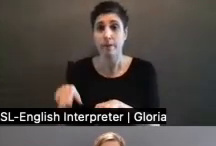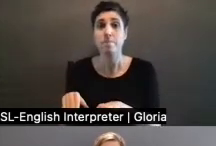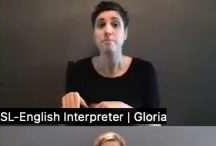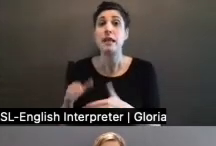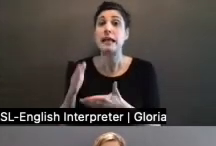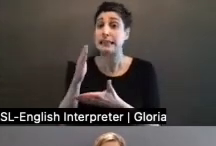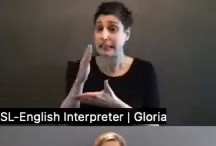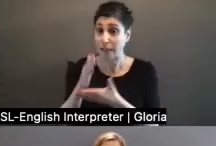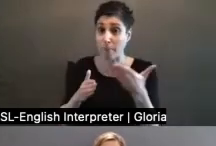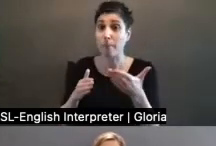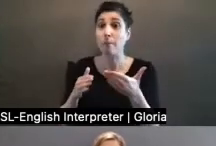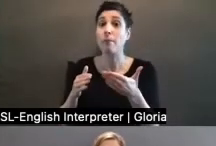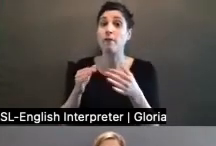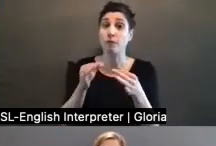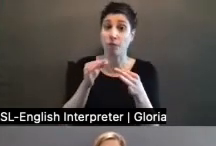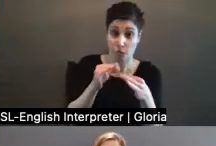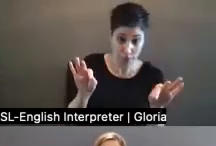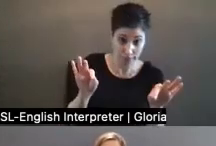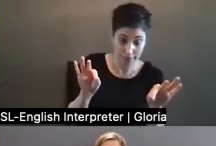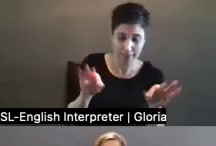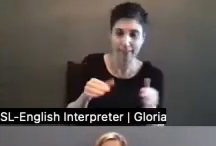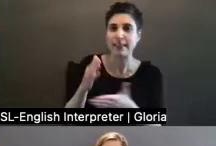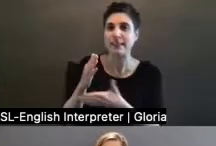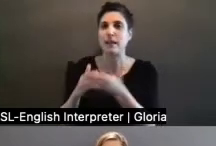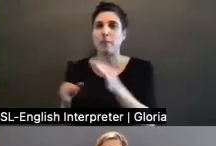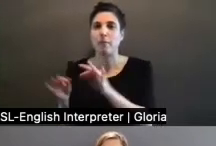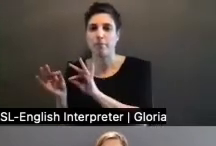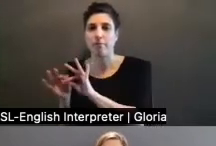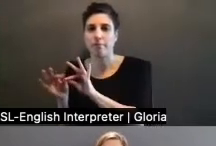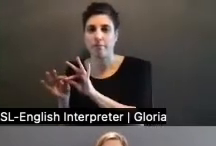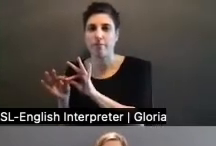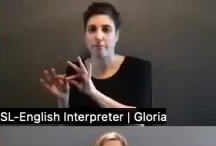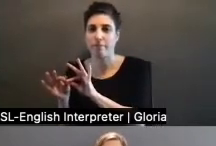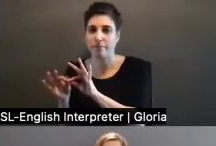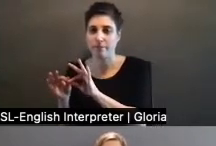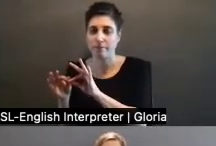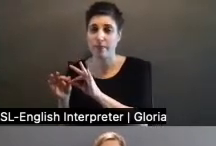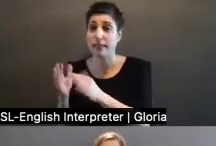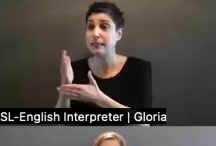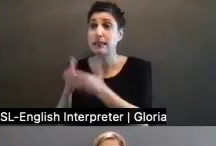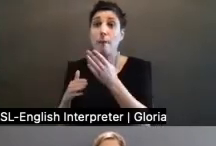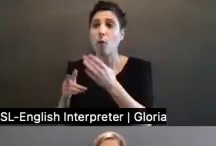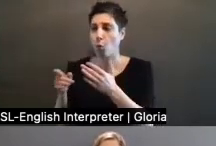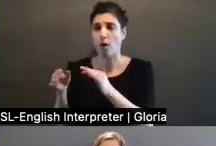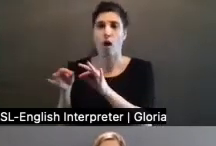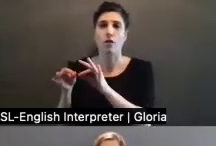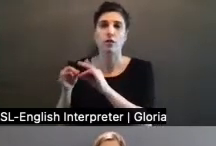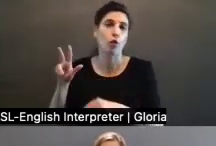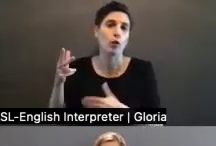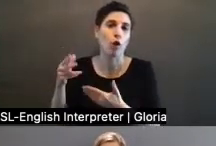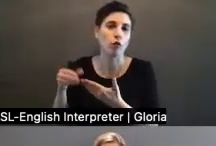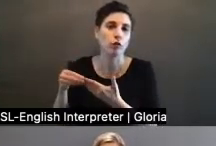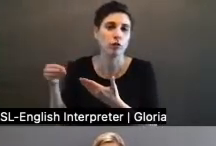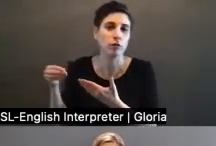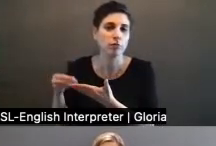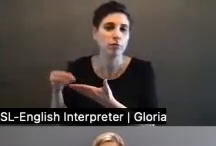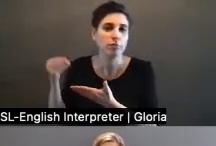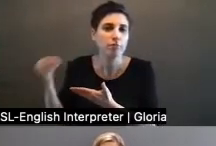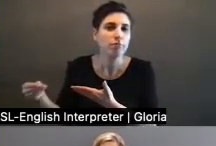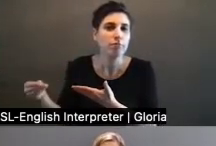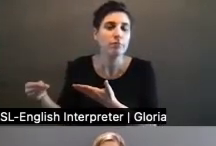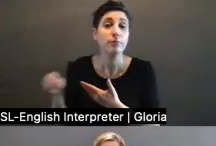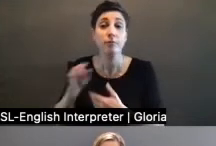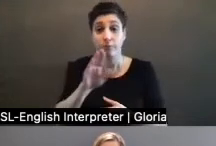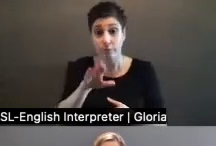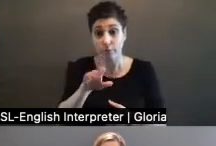you will see there are fees related to that. You can buy them for $3. And as a side note, I'm going to say, you can actually